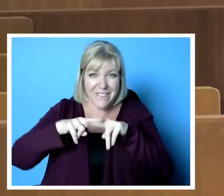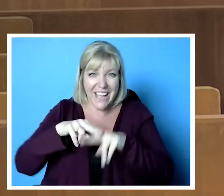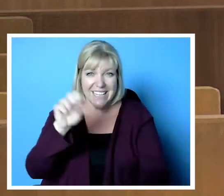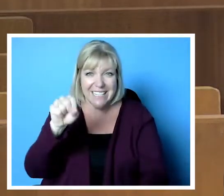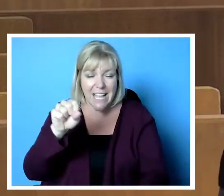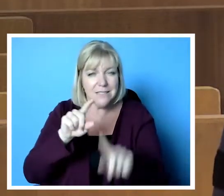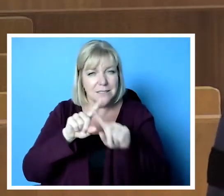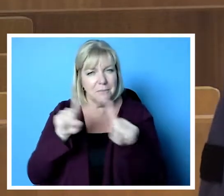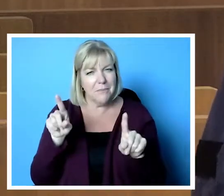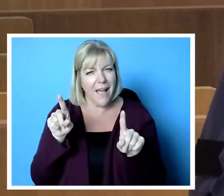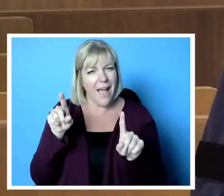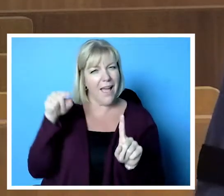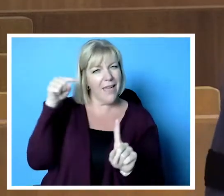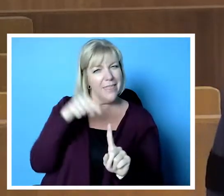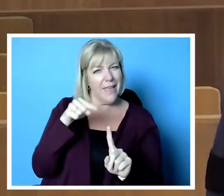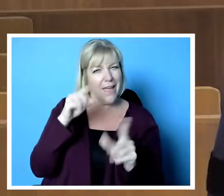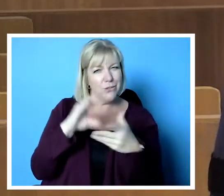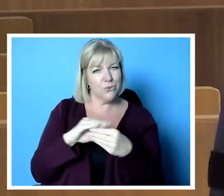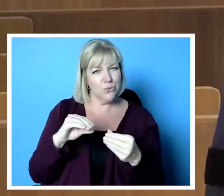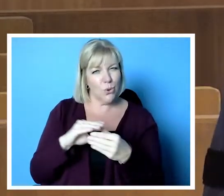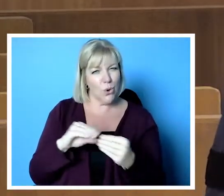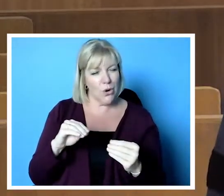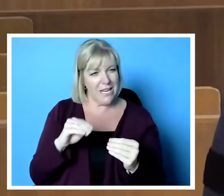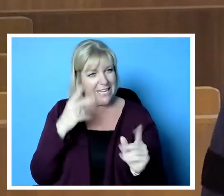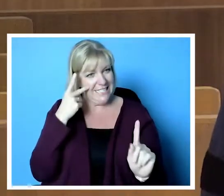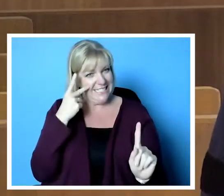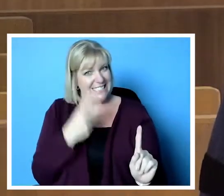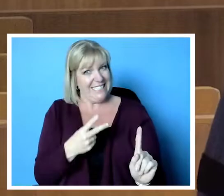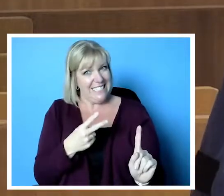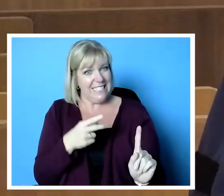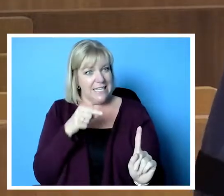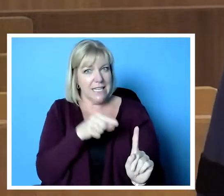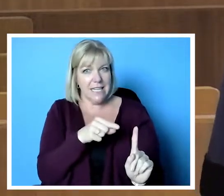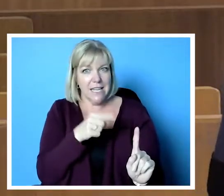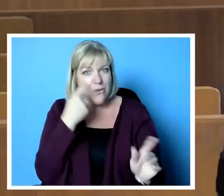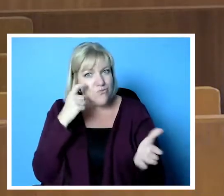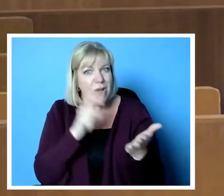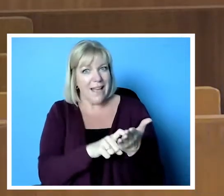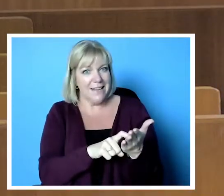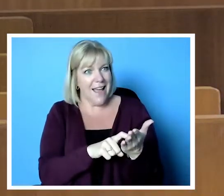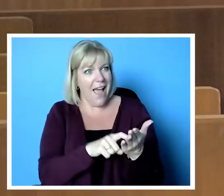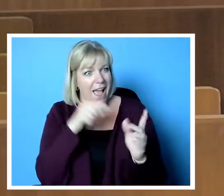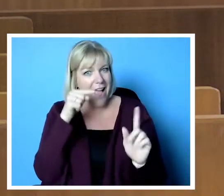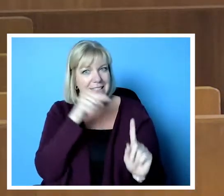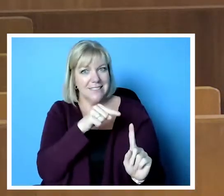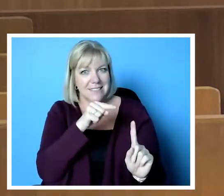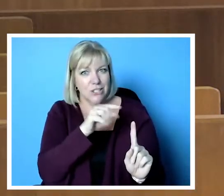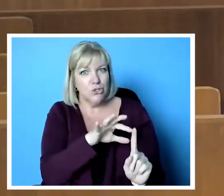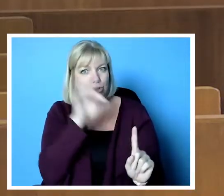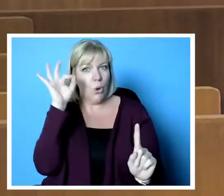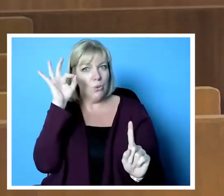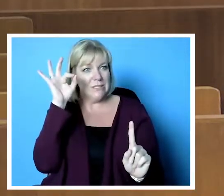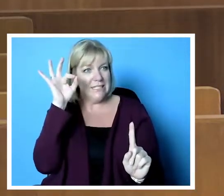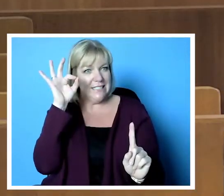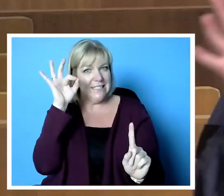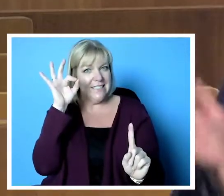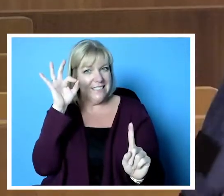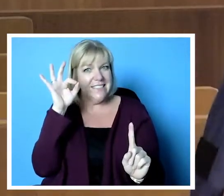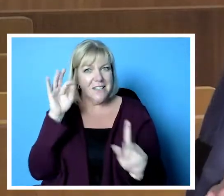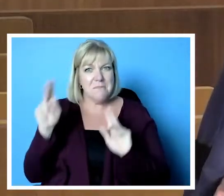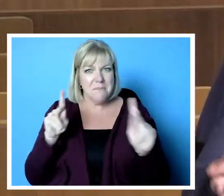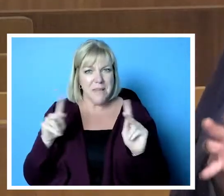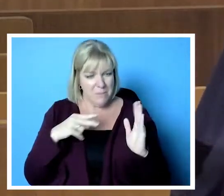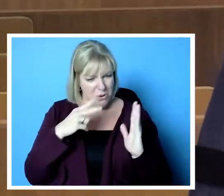this storyline of being seen and recognized and chosen that has resonated so deeply across